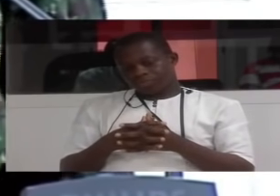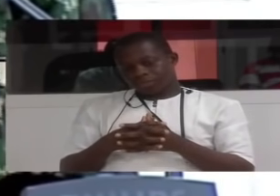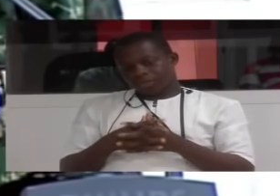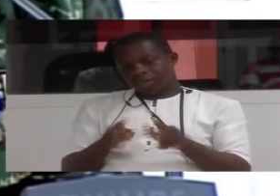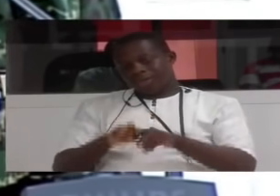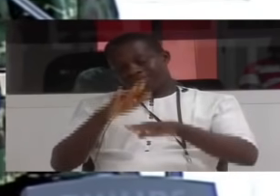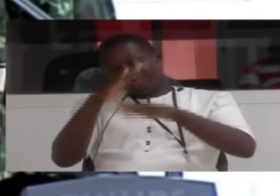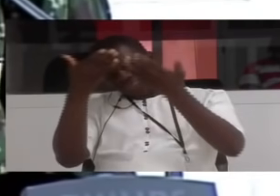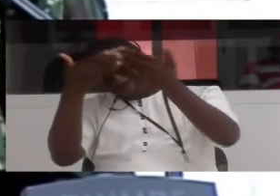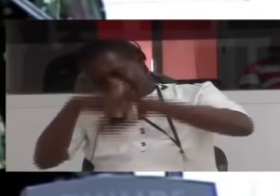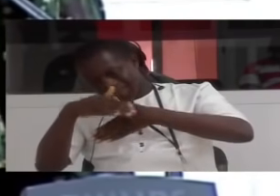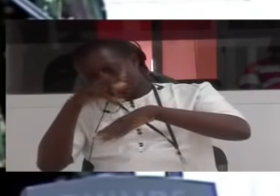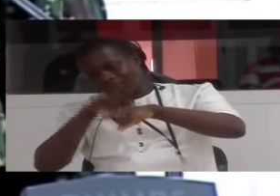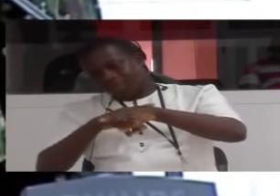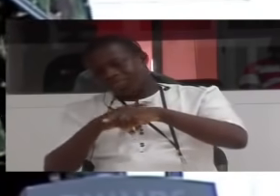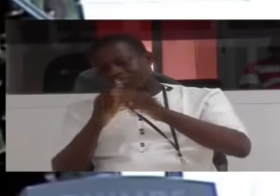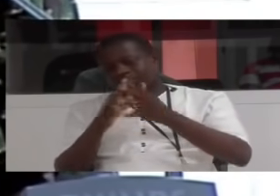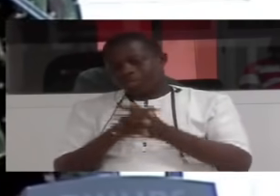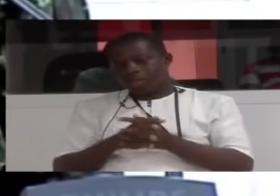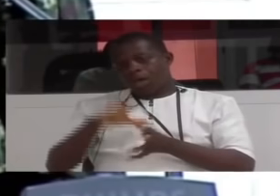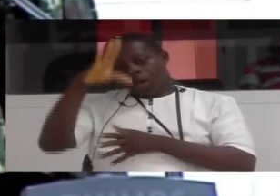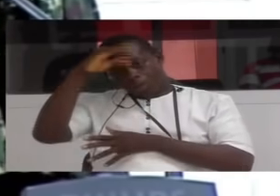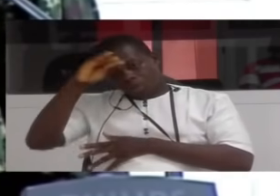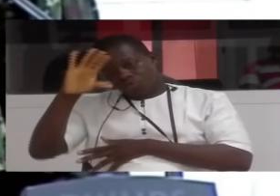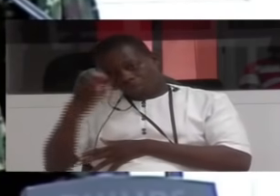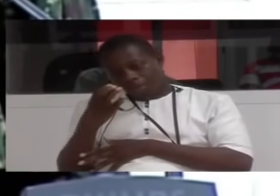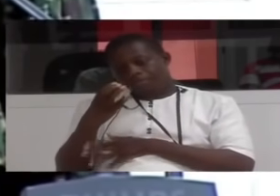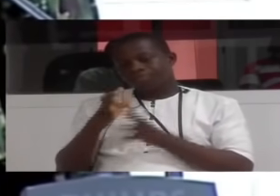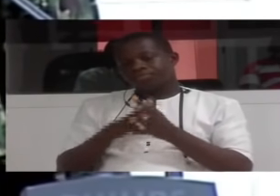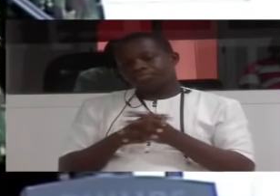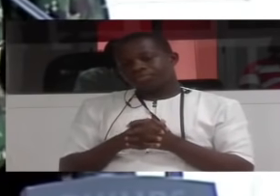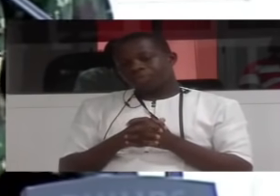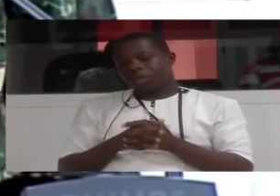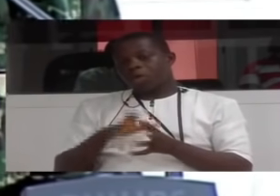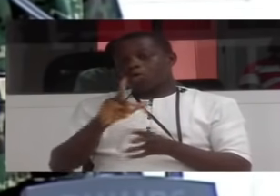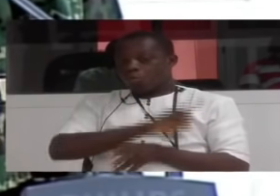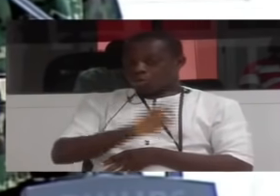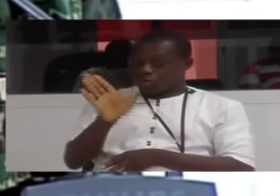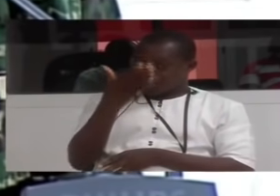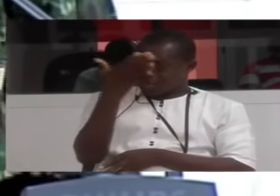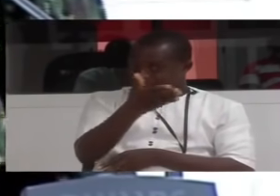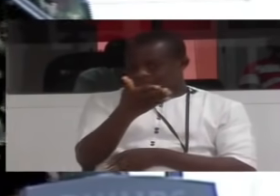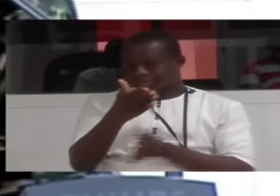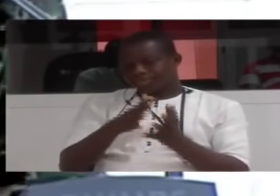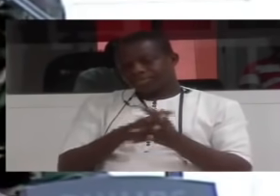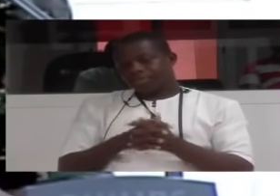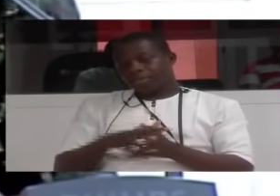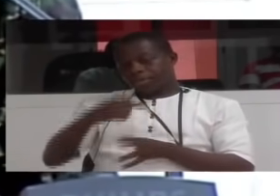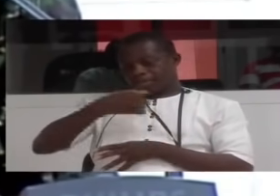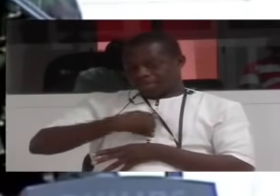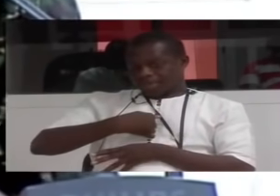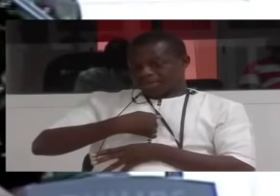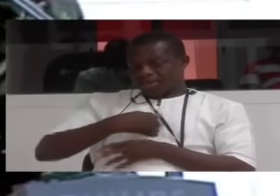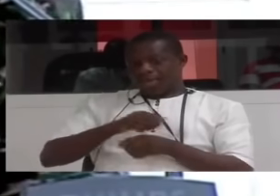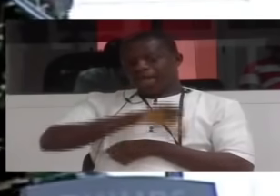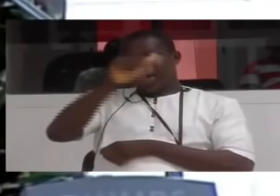place. Night came. The boys came. We went there. Nte